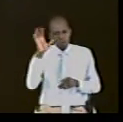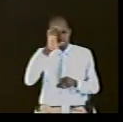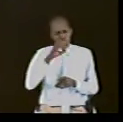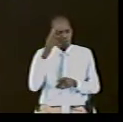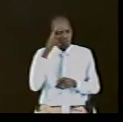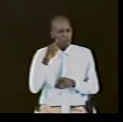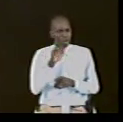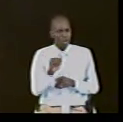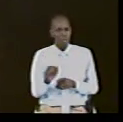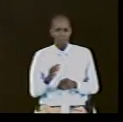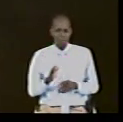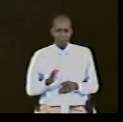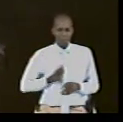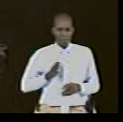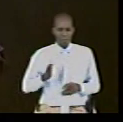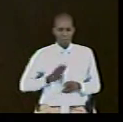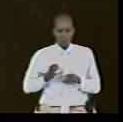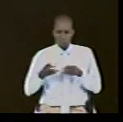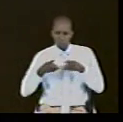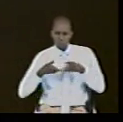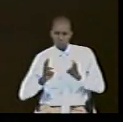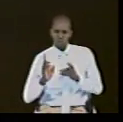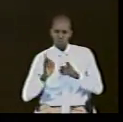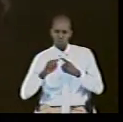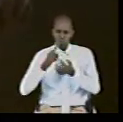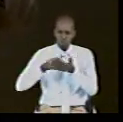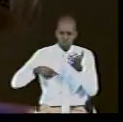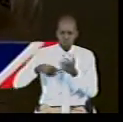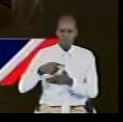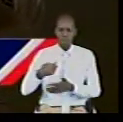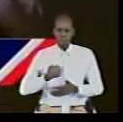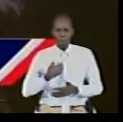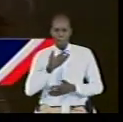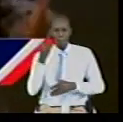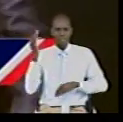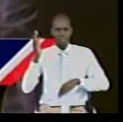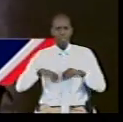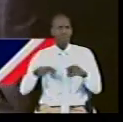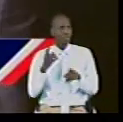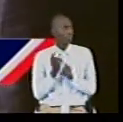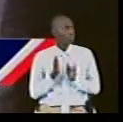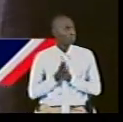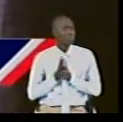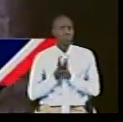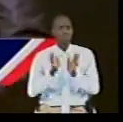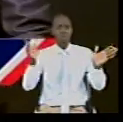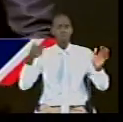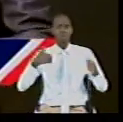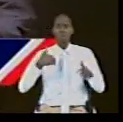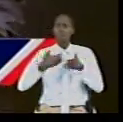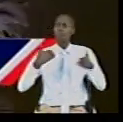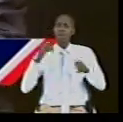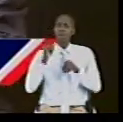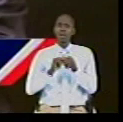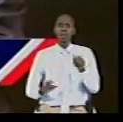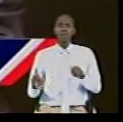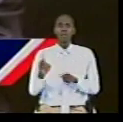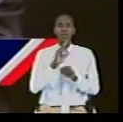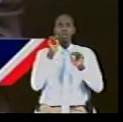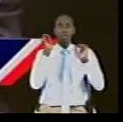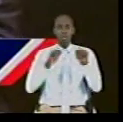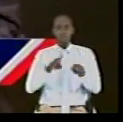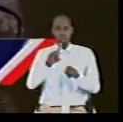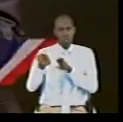way? How could he do that and just throw it out like that before everybody? Can you do like